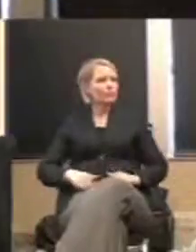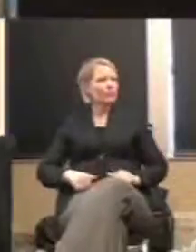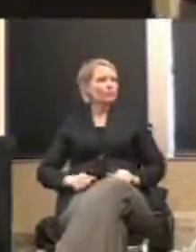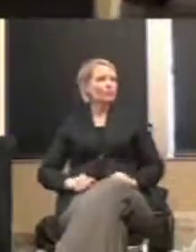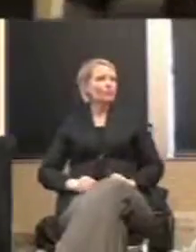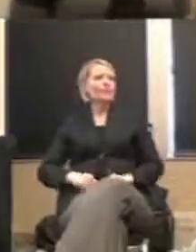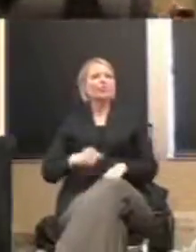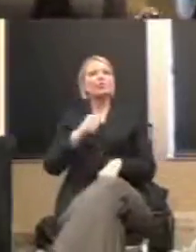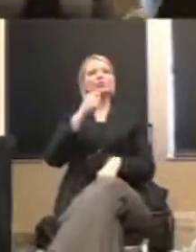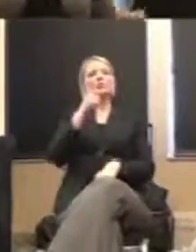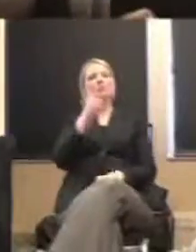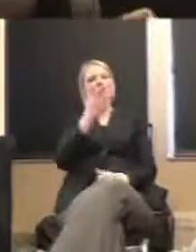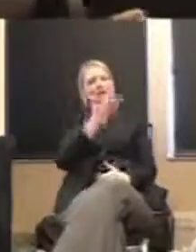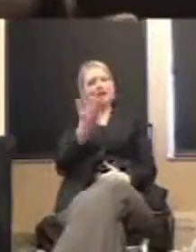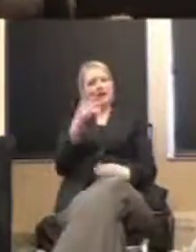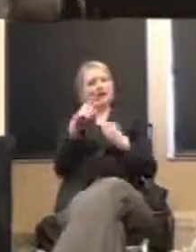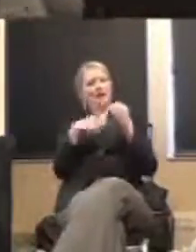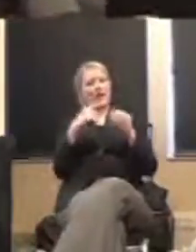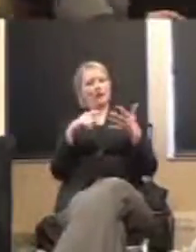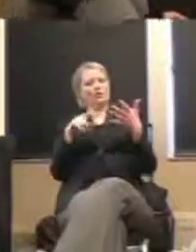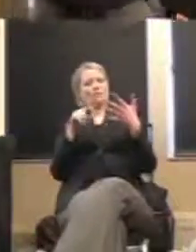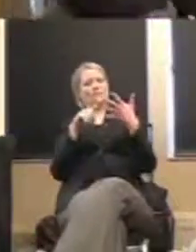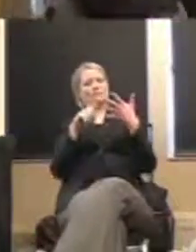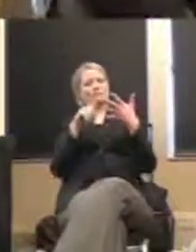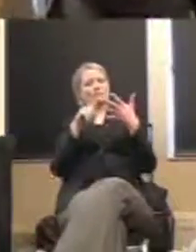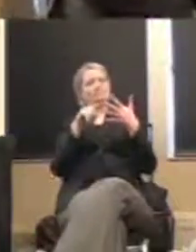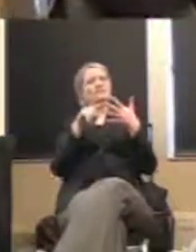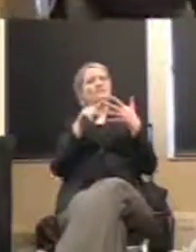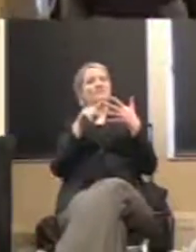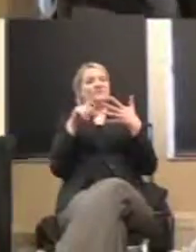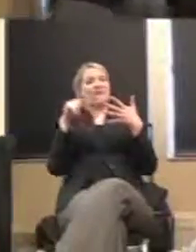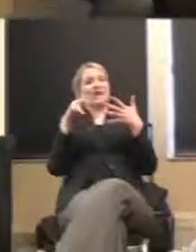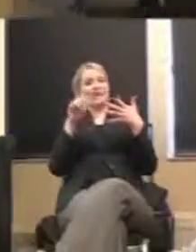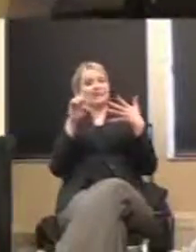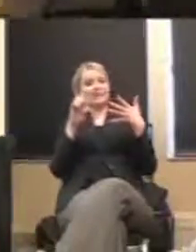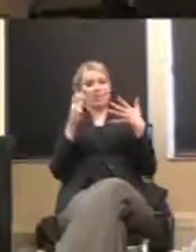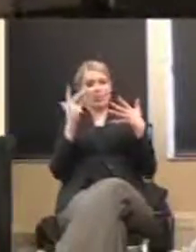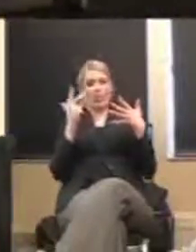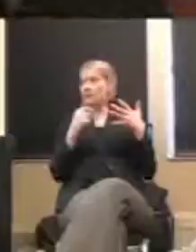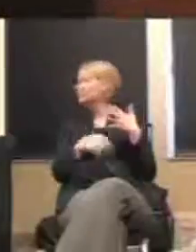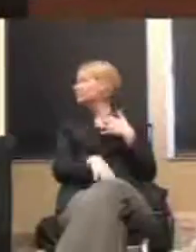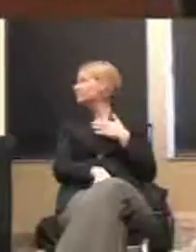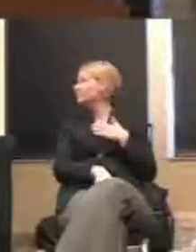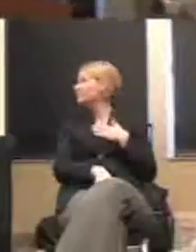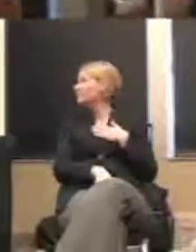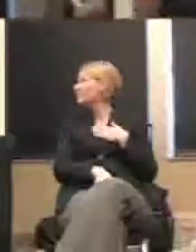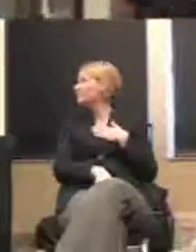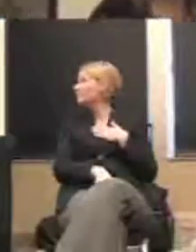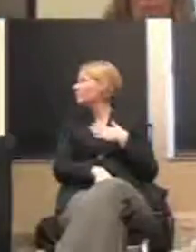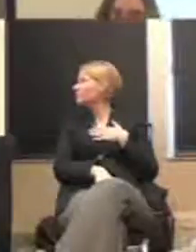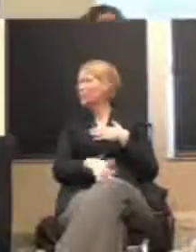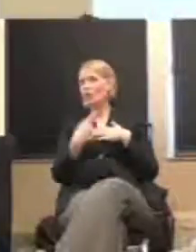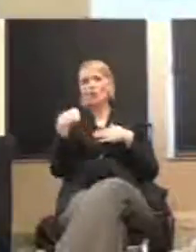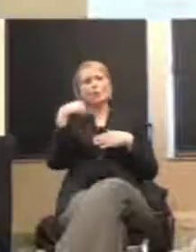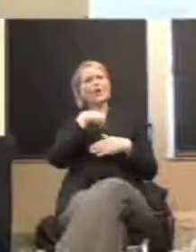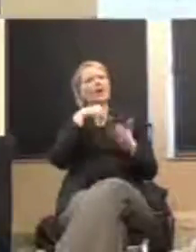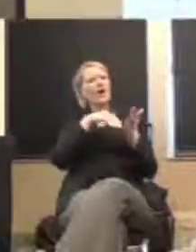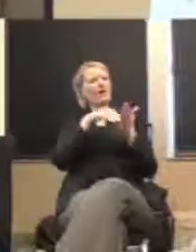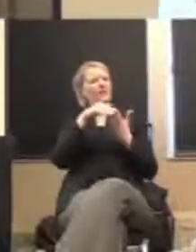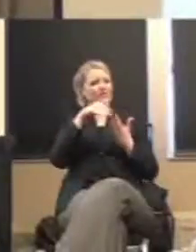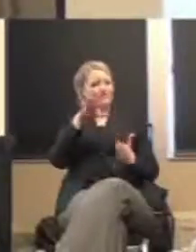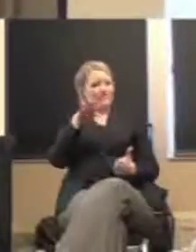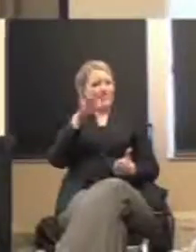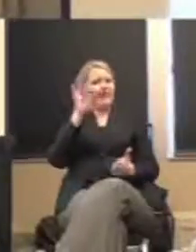One of the things about phase 3 on the next slide that we often find helpful is,